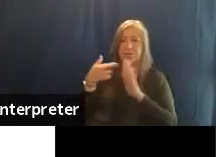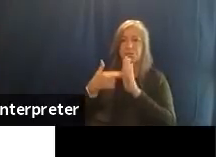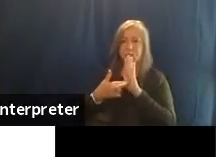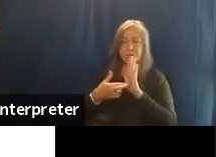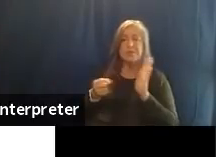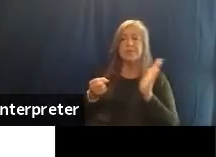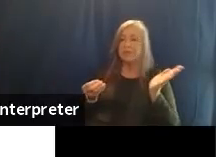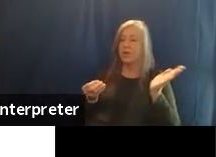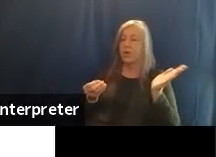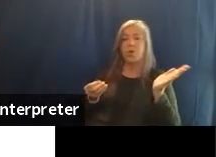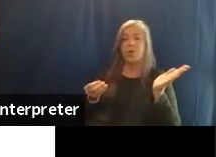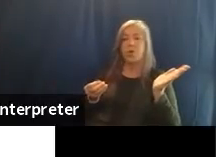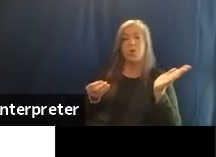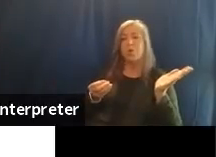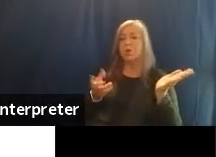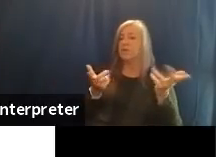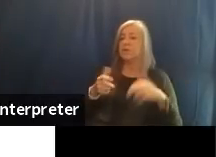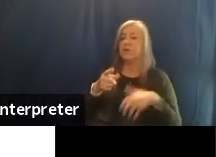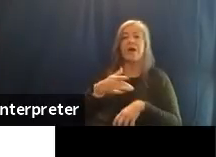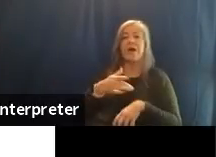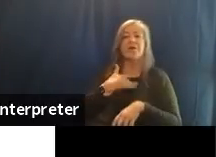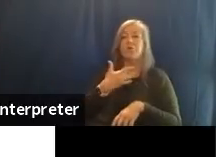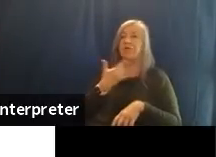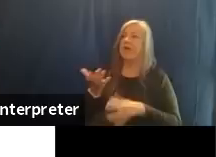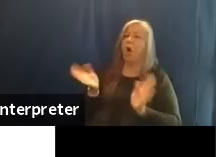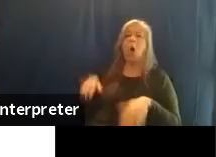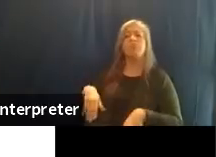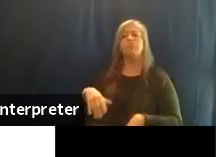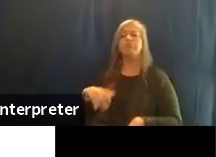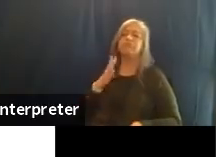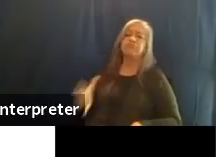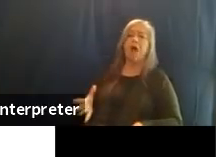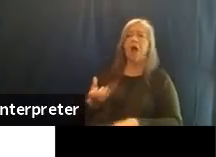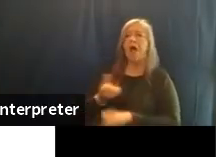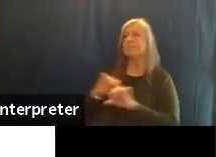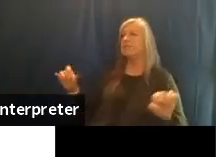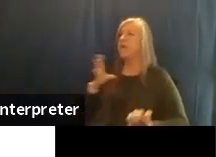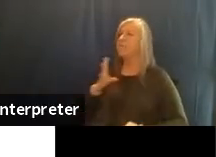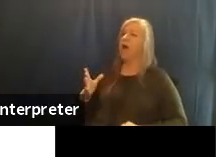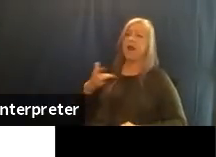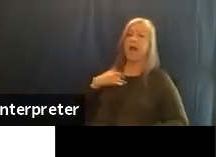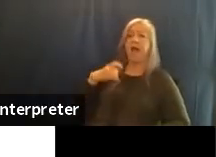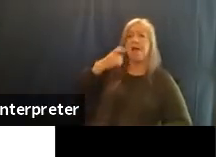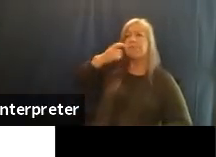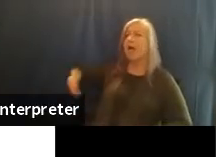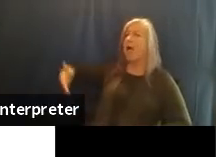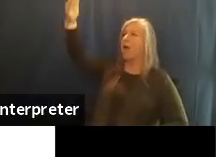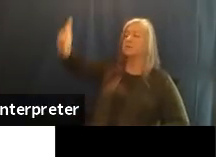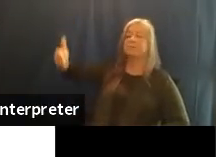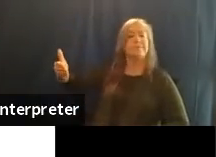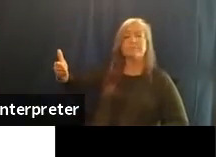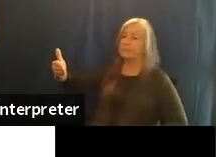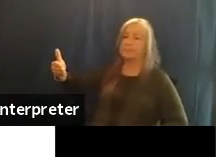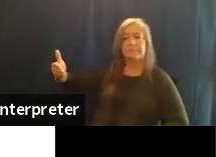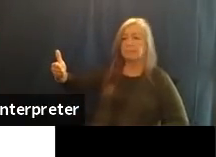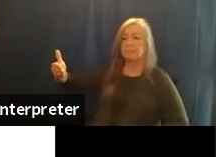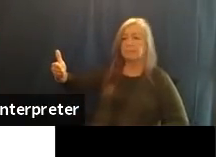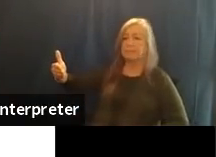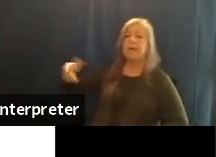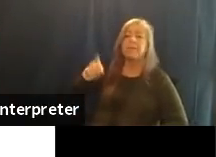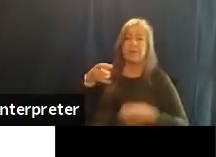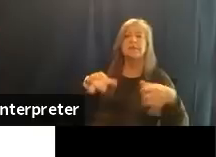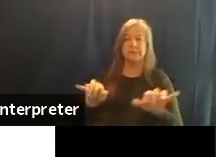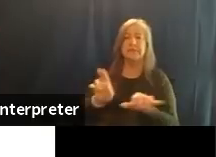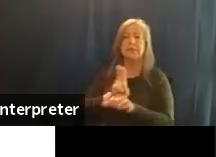security when you're behind that plexiglass. We need to see you wearing a mask. The exception to that, obviously, this is a common sense thing, is when